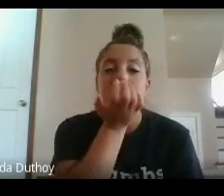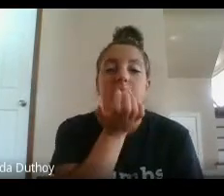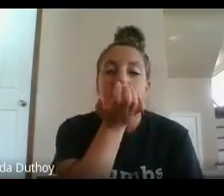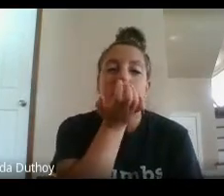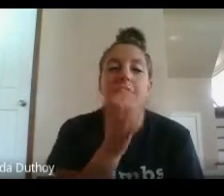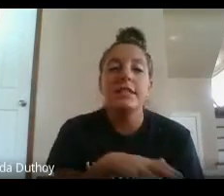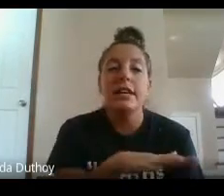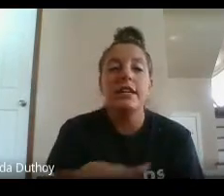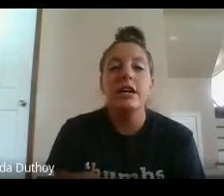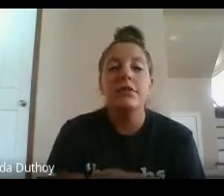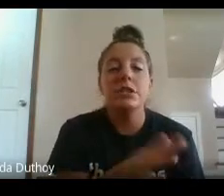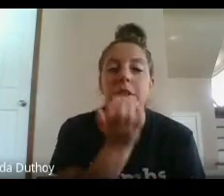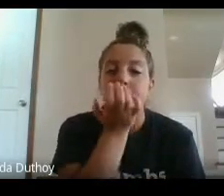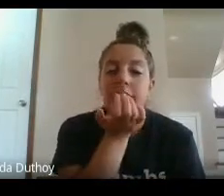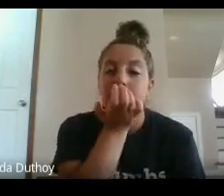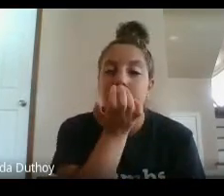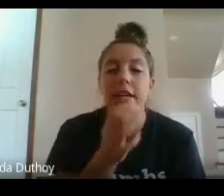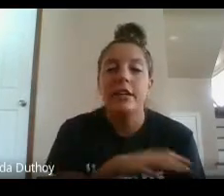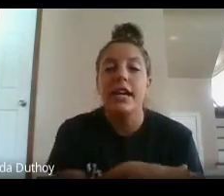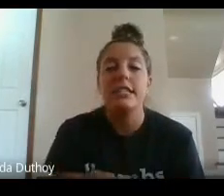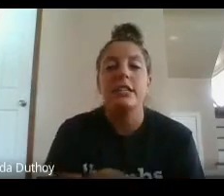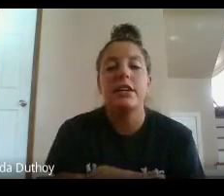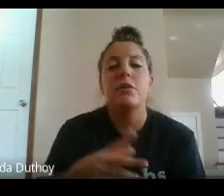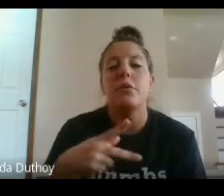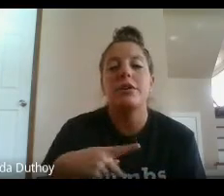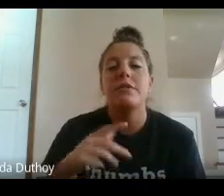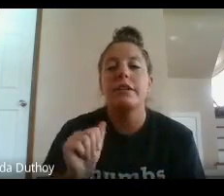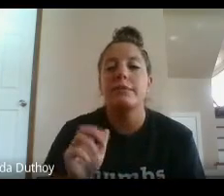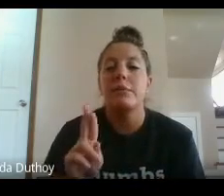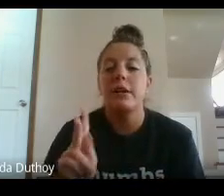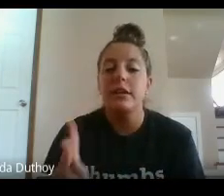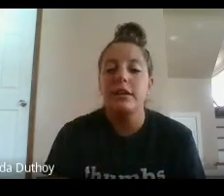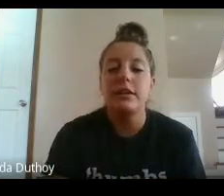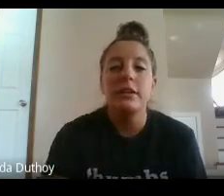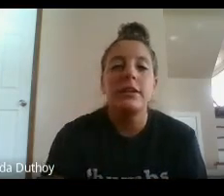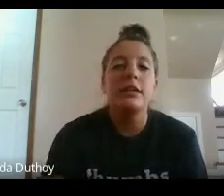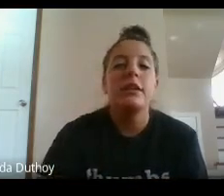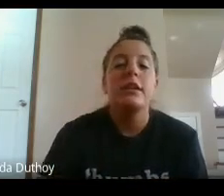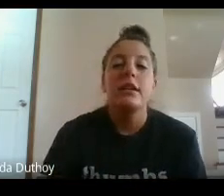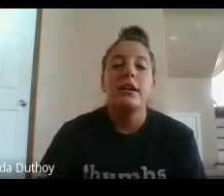Park is either grass area, which is one-handed, right? Grass area, or you can finger spell park.